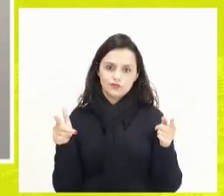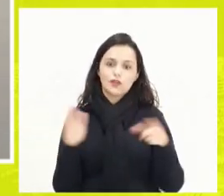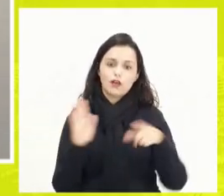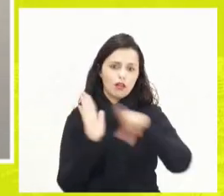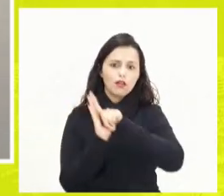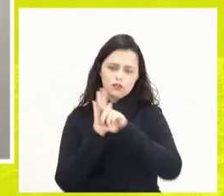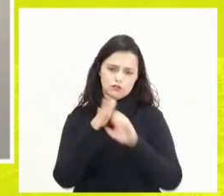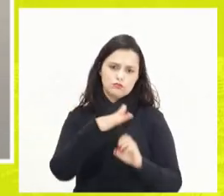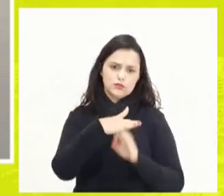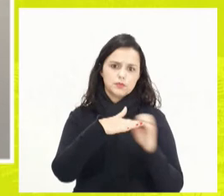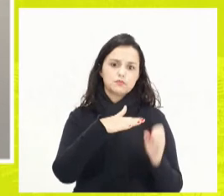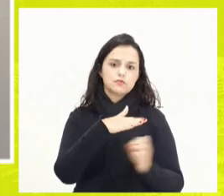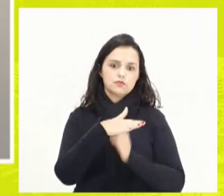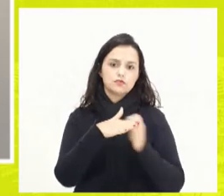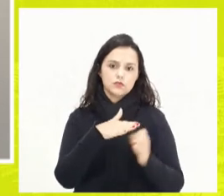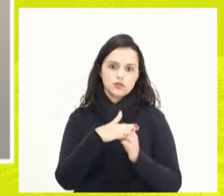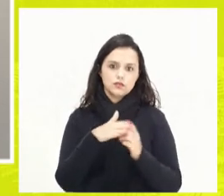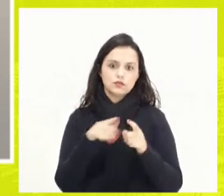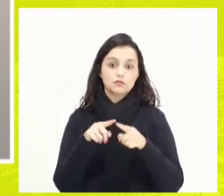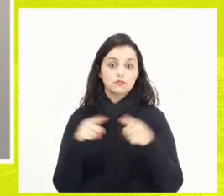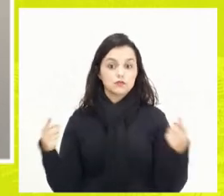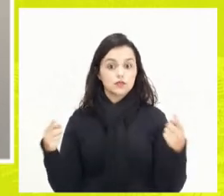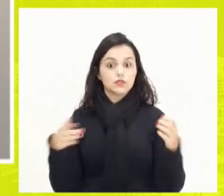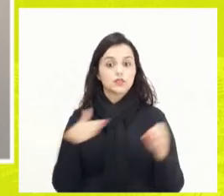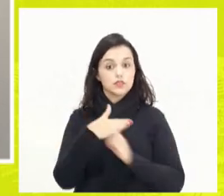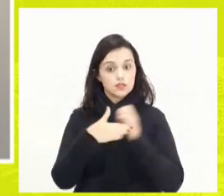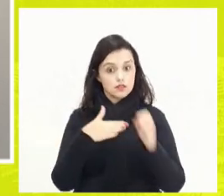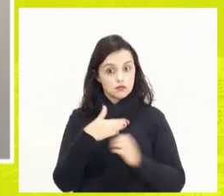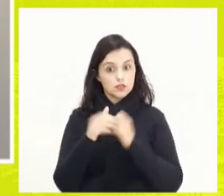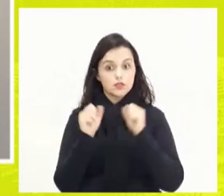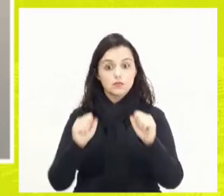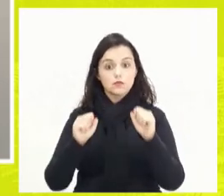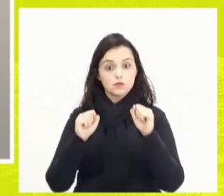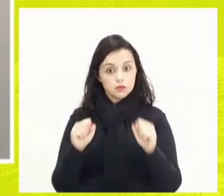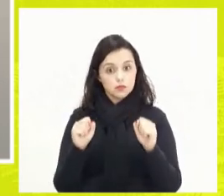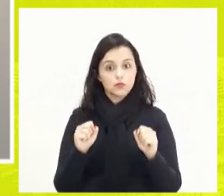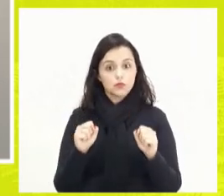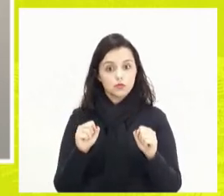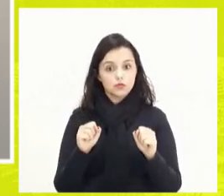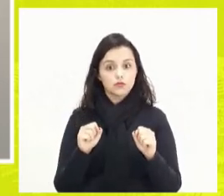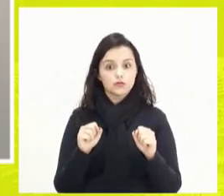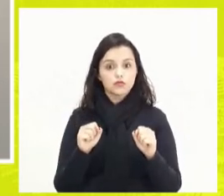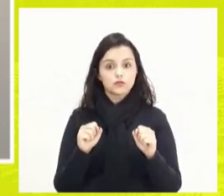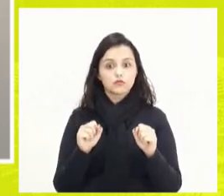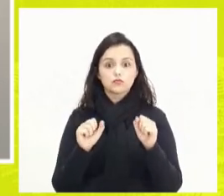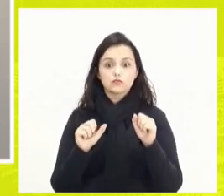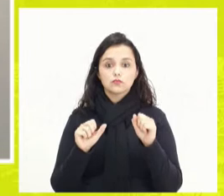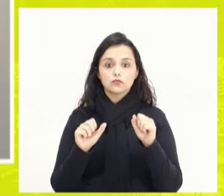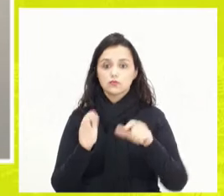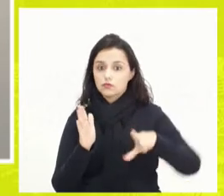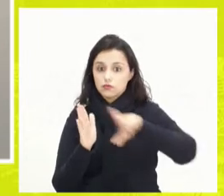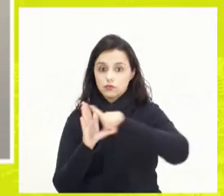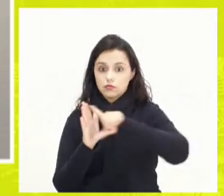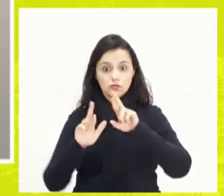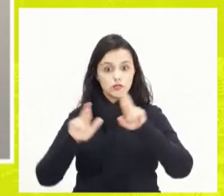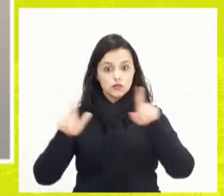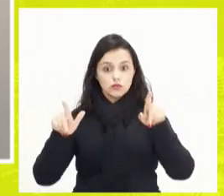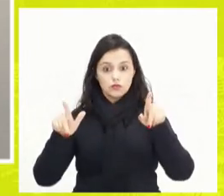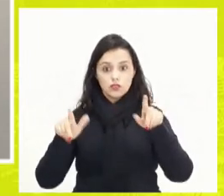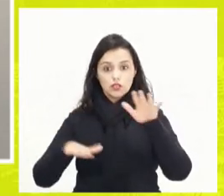it goes beyond the company but uh some companies can go